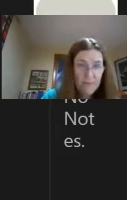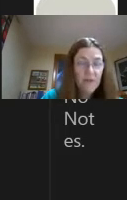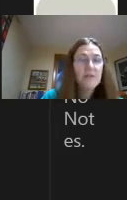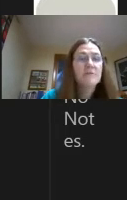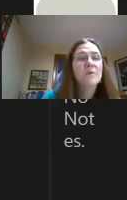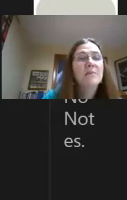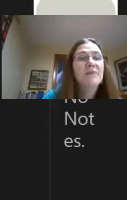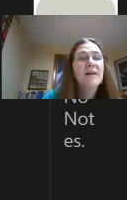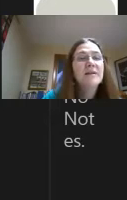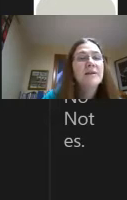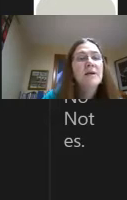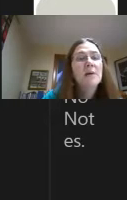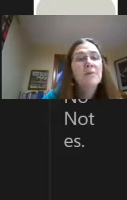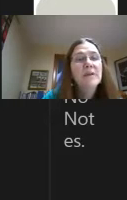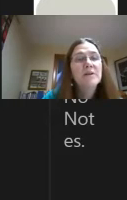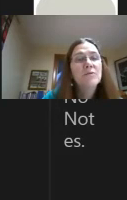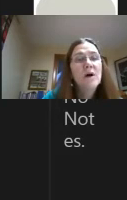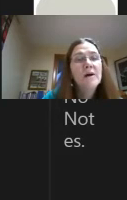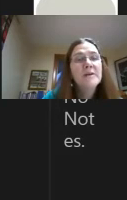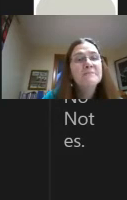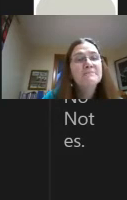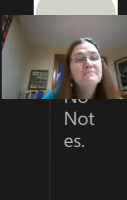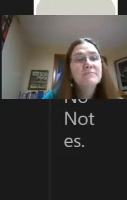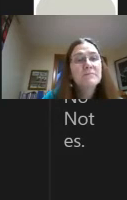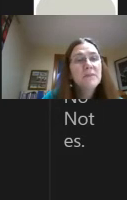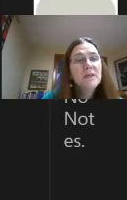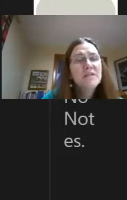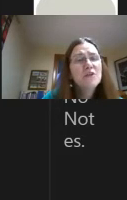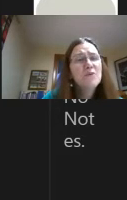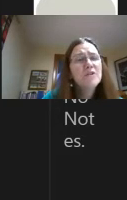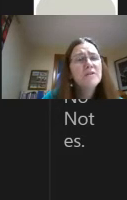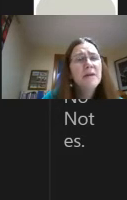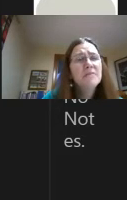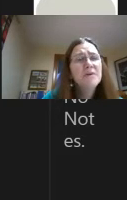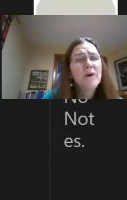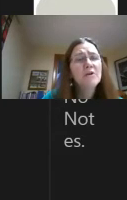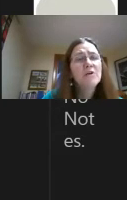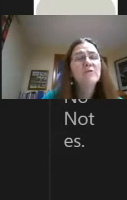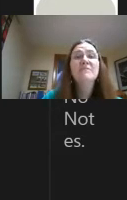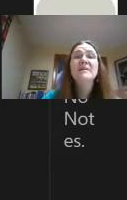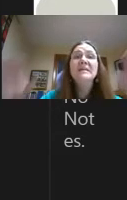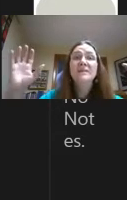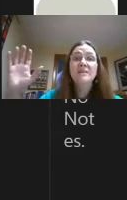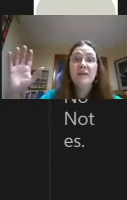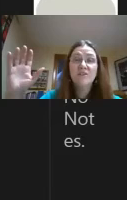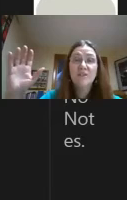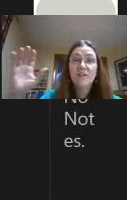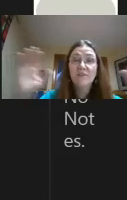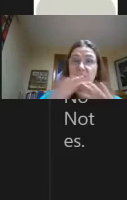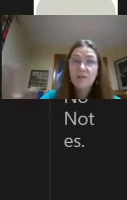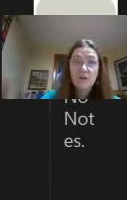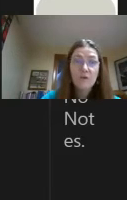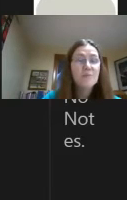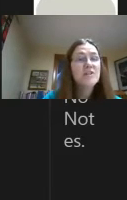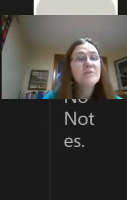grass right here in the Willamette Valley. A perennial rye as a large portion, 10% white clover. Immediately that should say to